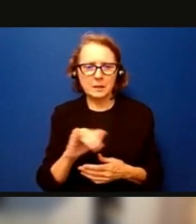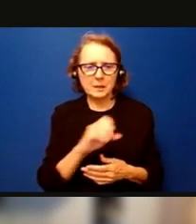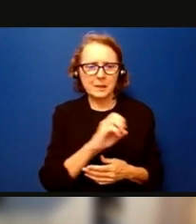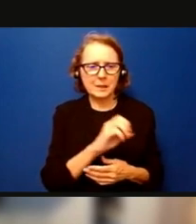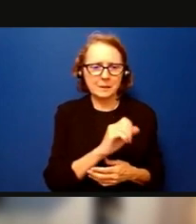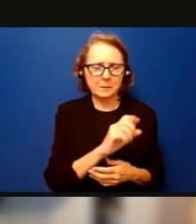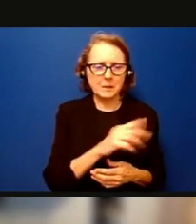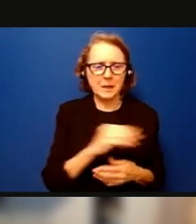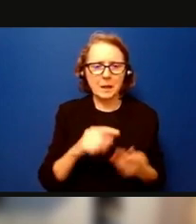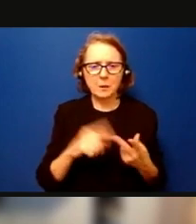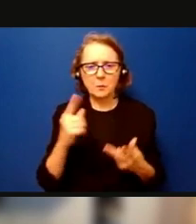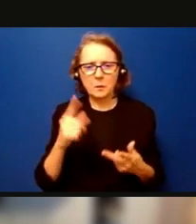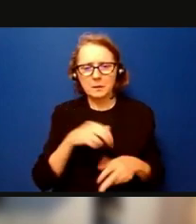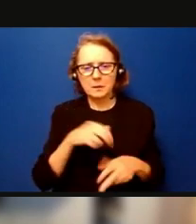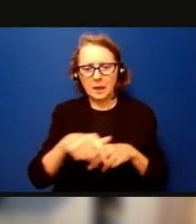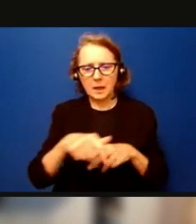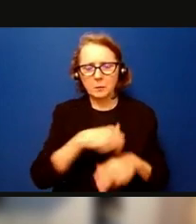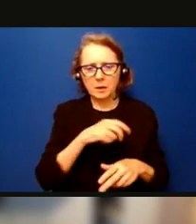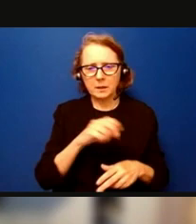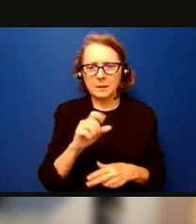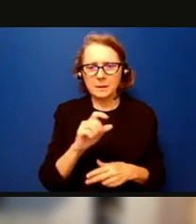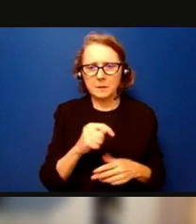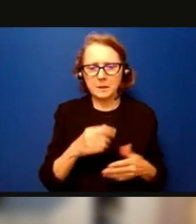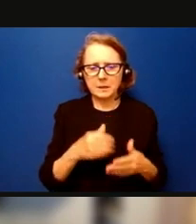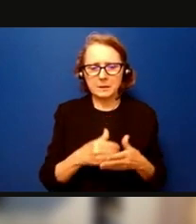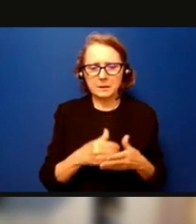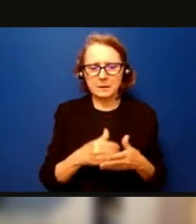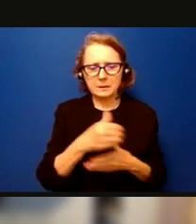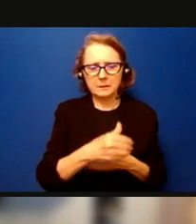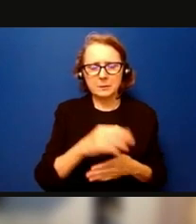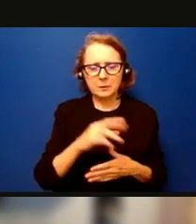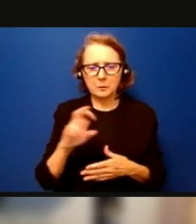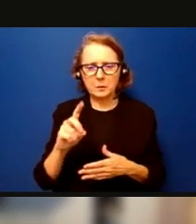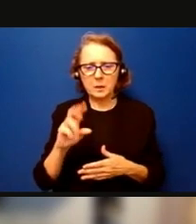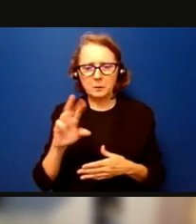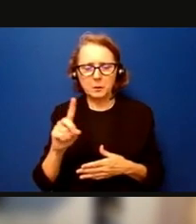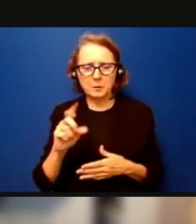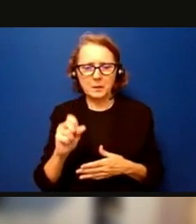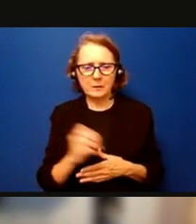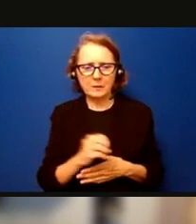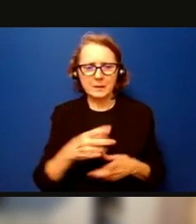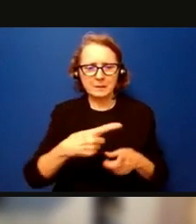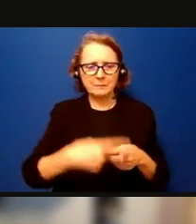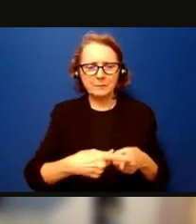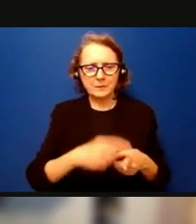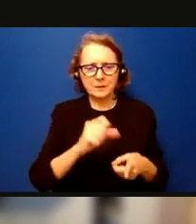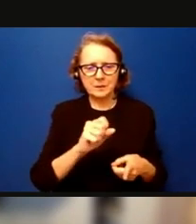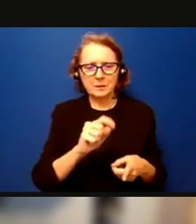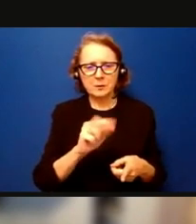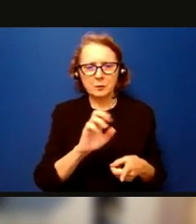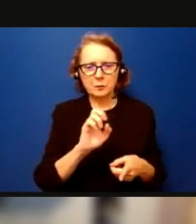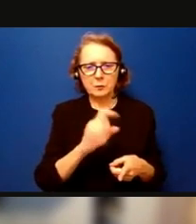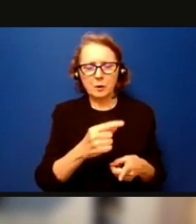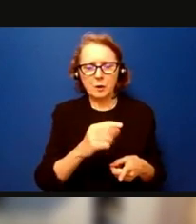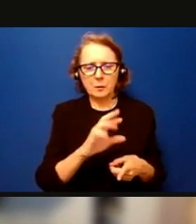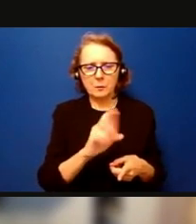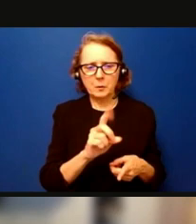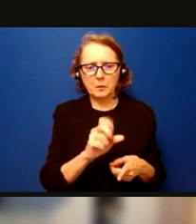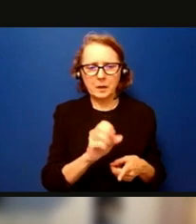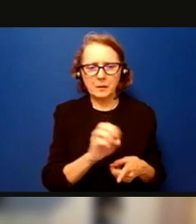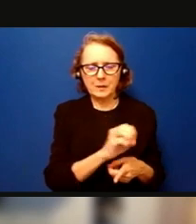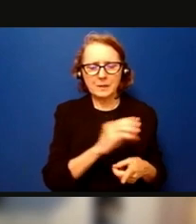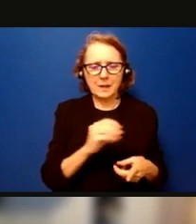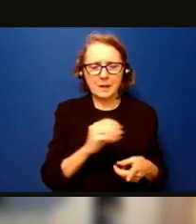sidewalk easement adjacent to Reed Road Southeast at its intersections with Strong Road Southeast and Lindbergh